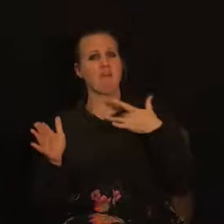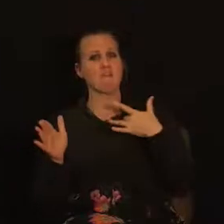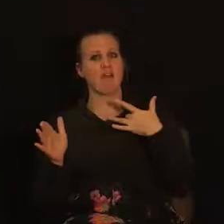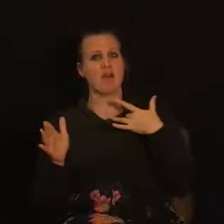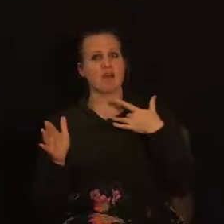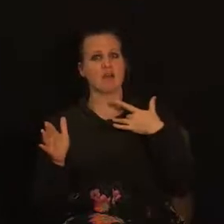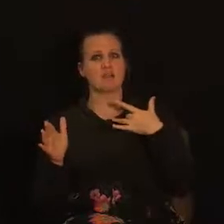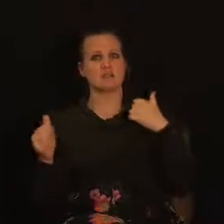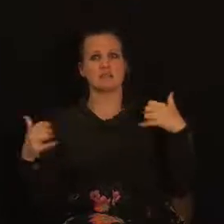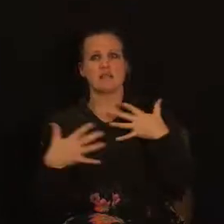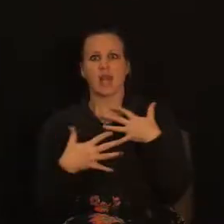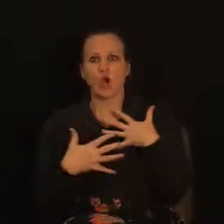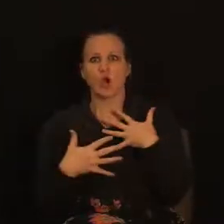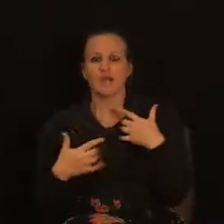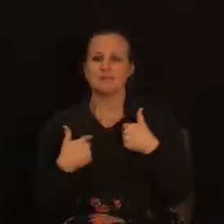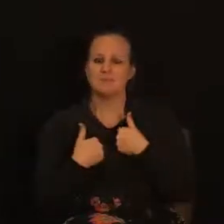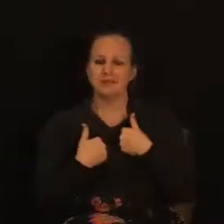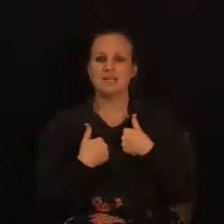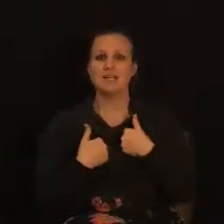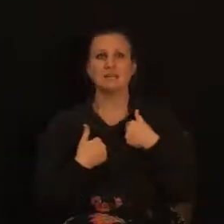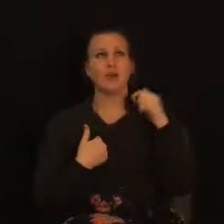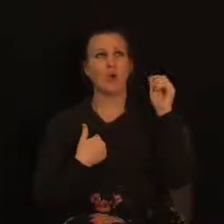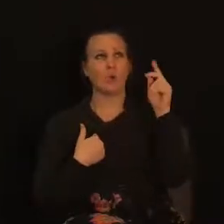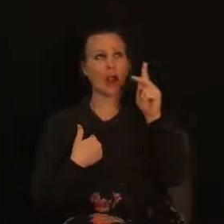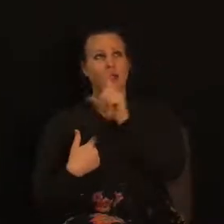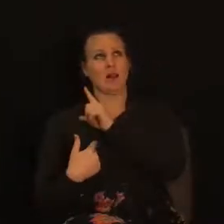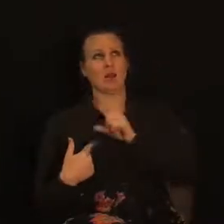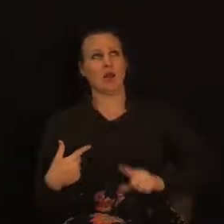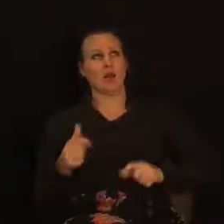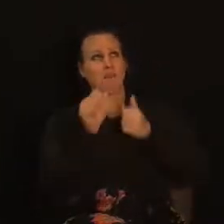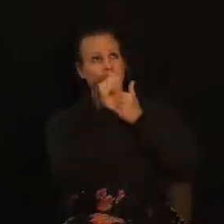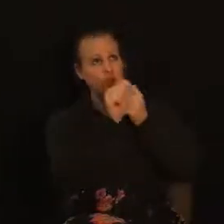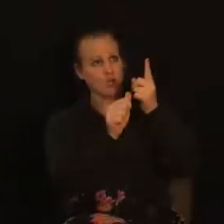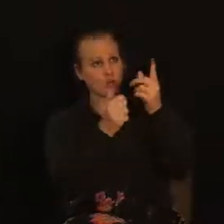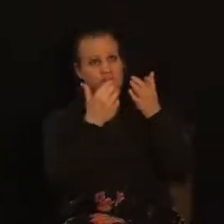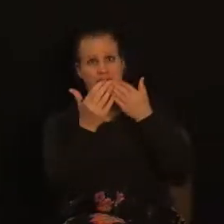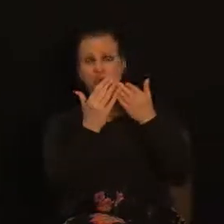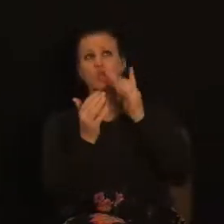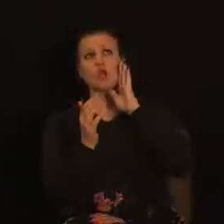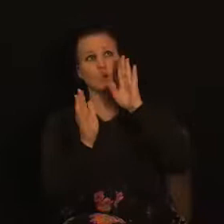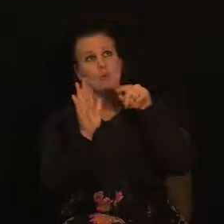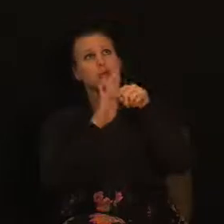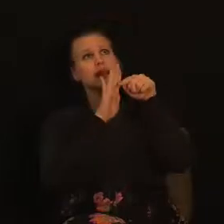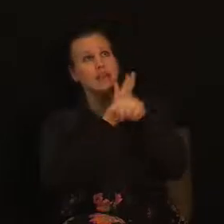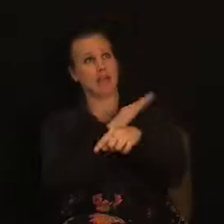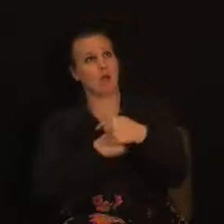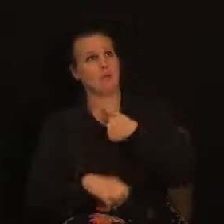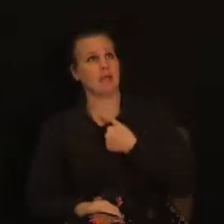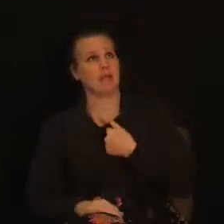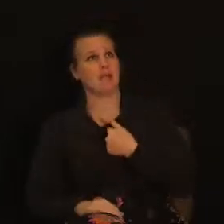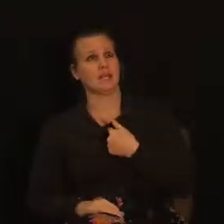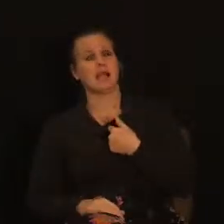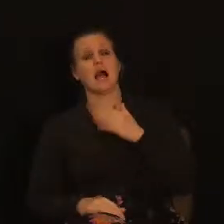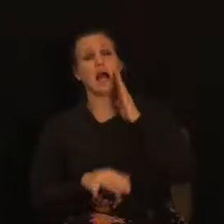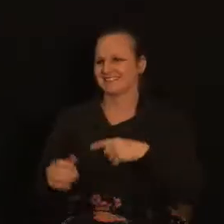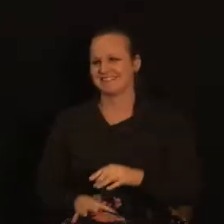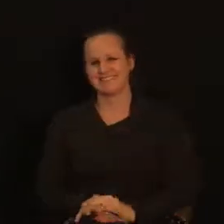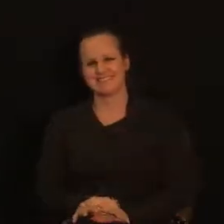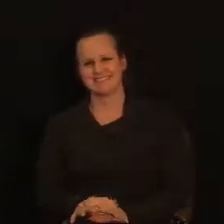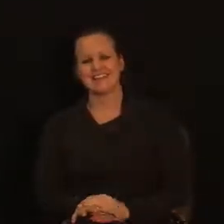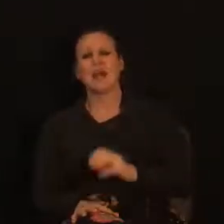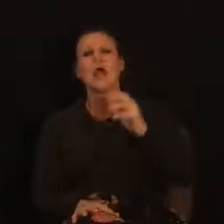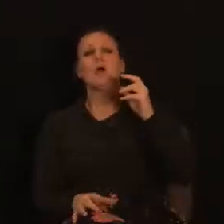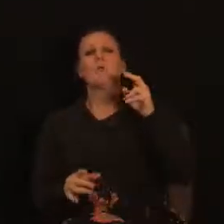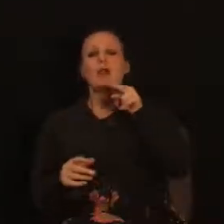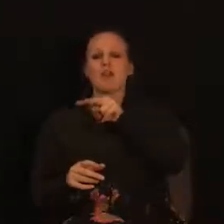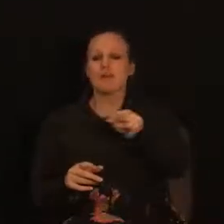me. And it was like, okay, Lord, I'm going to follow you, even though you're going to kill me. You know, like, I'm going to follow you. When I